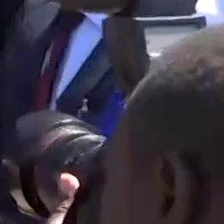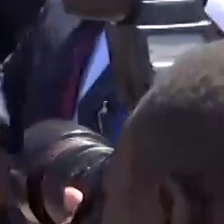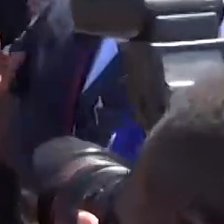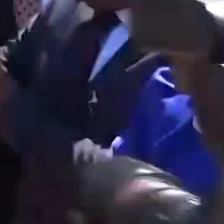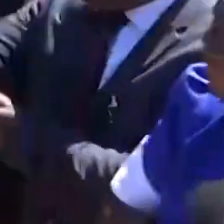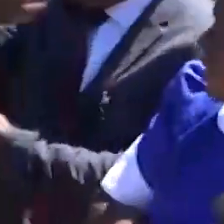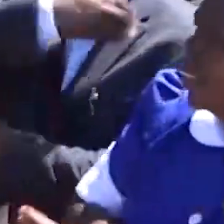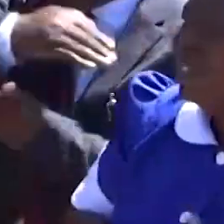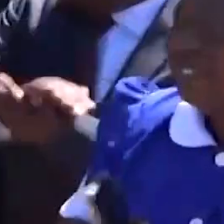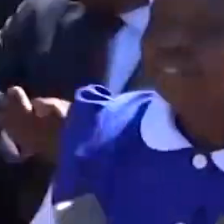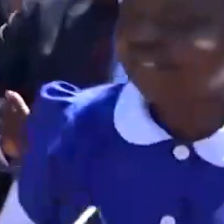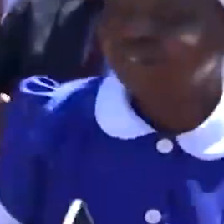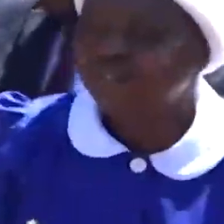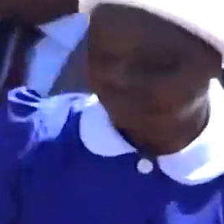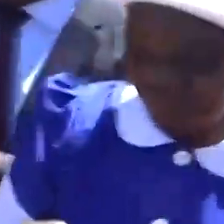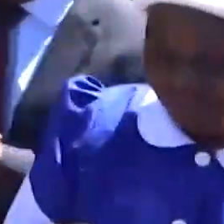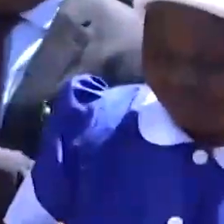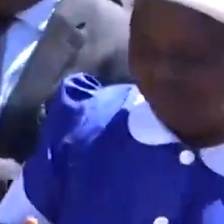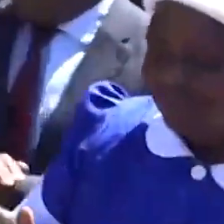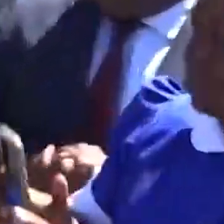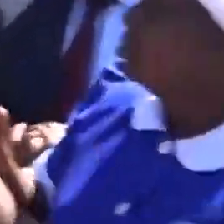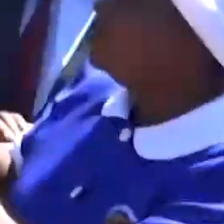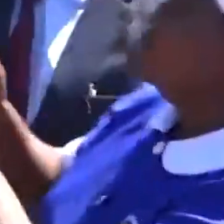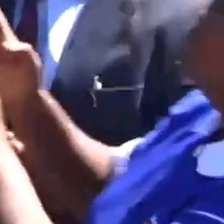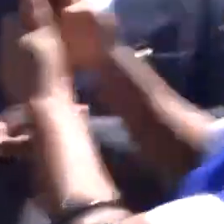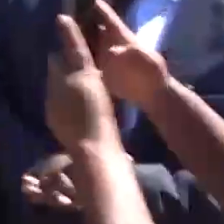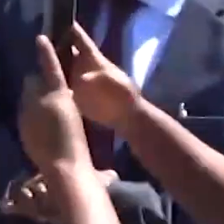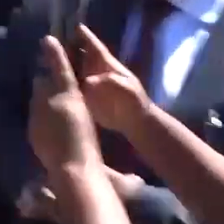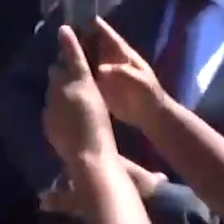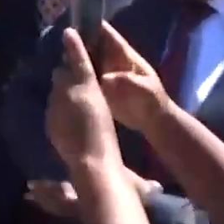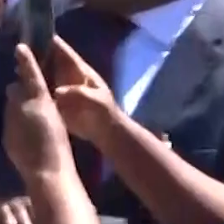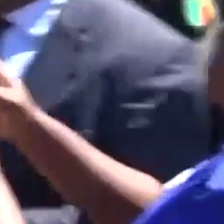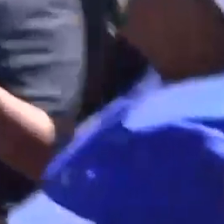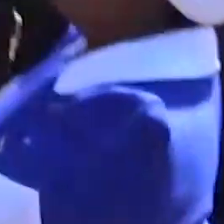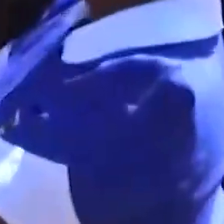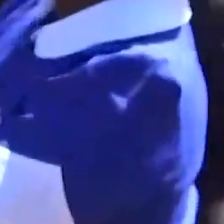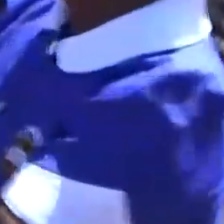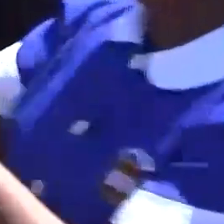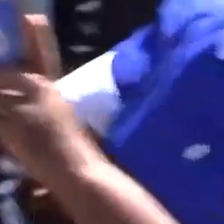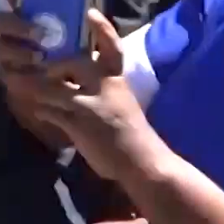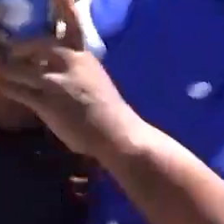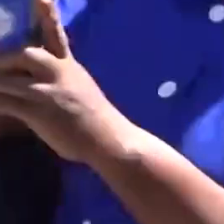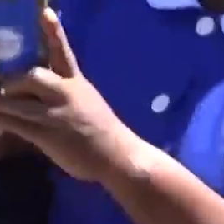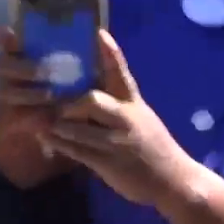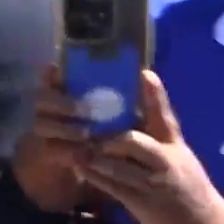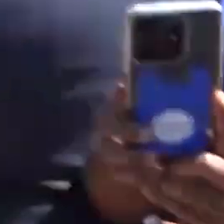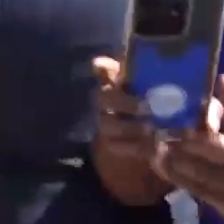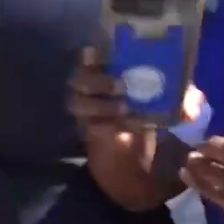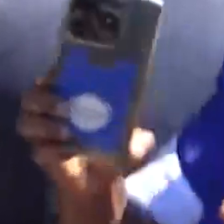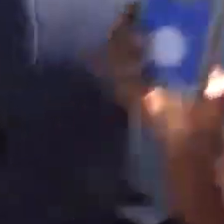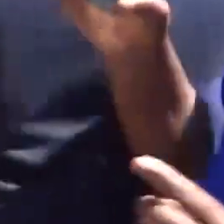also see him attend the Komboka ceremony, he graces the Mongo Central Seventh-day Adventist Church with his